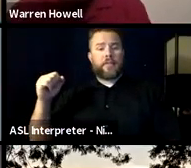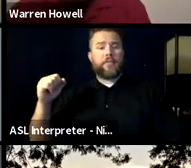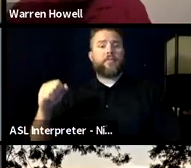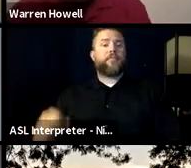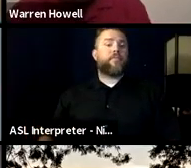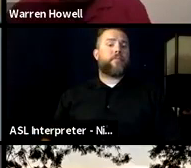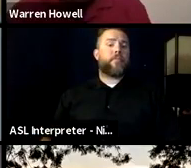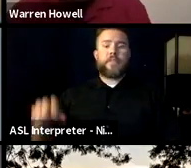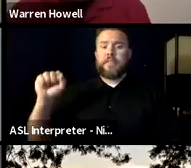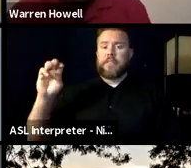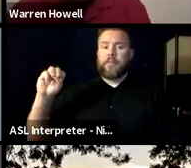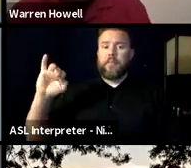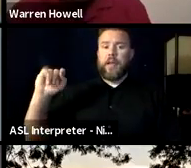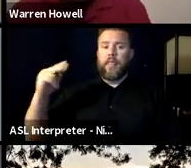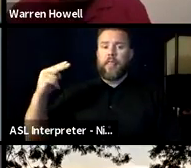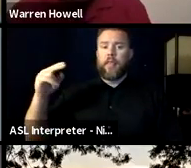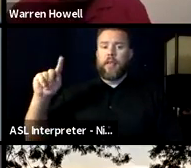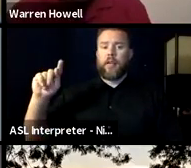Smith Tucker.